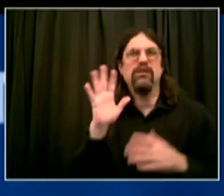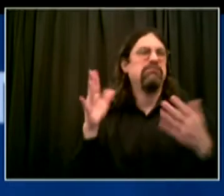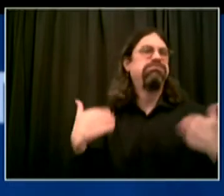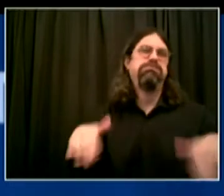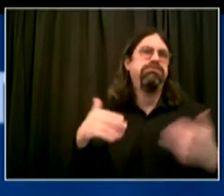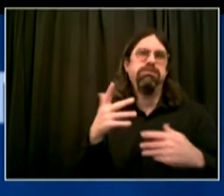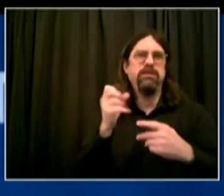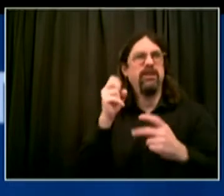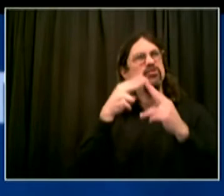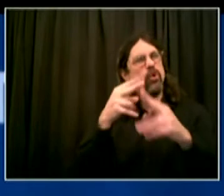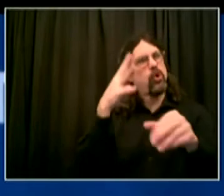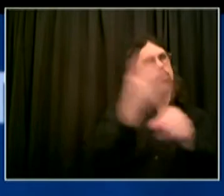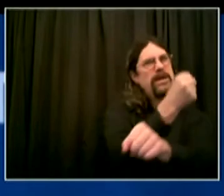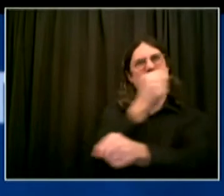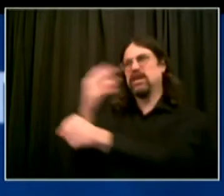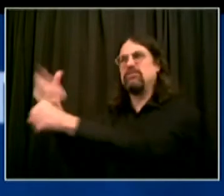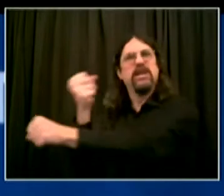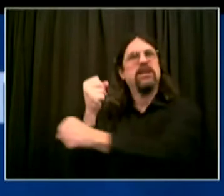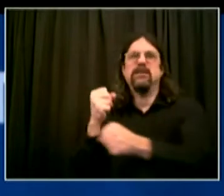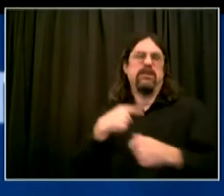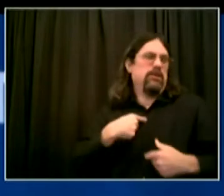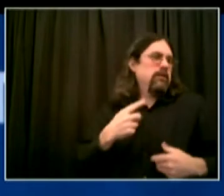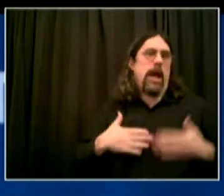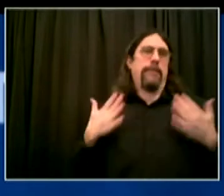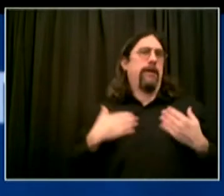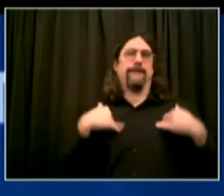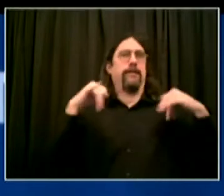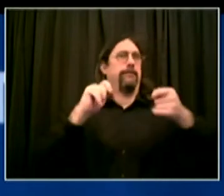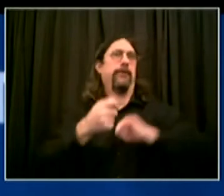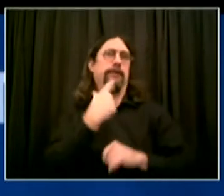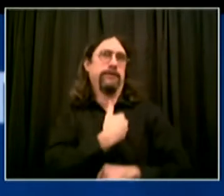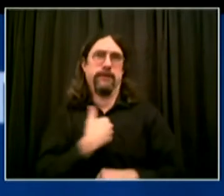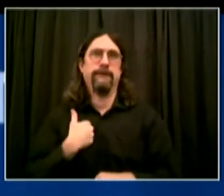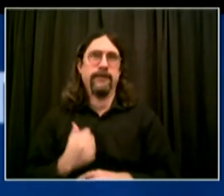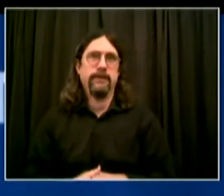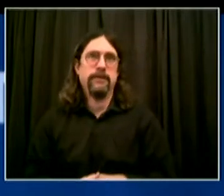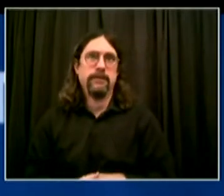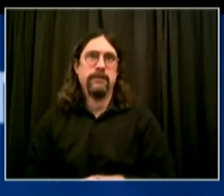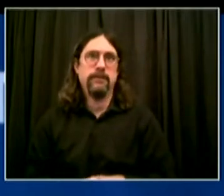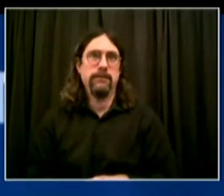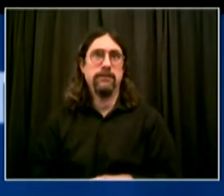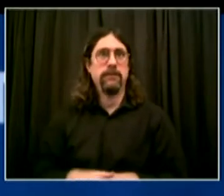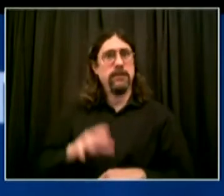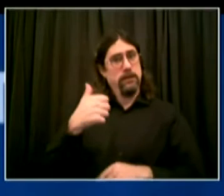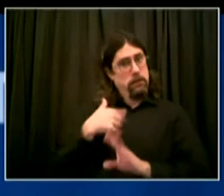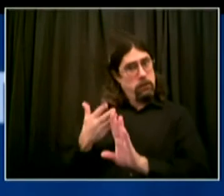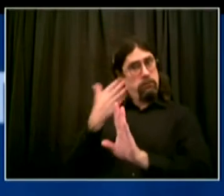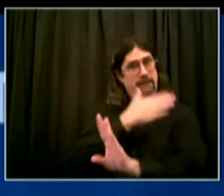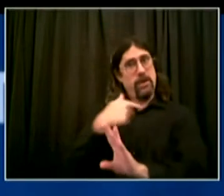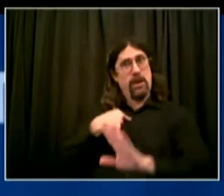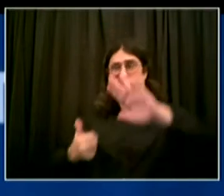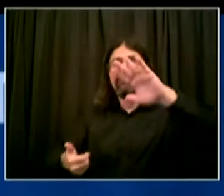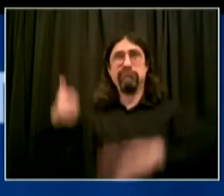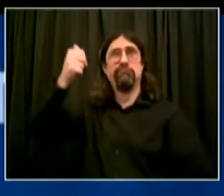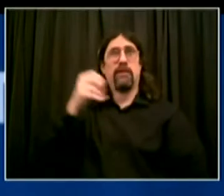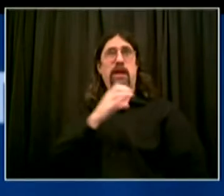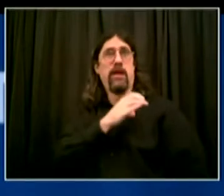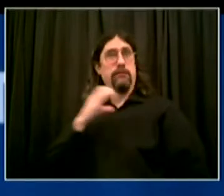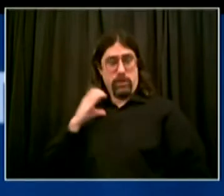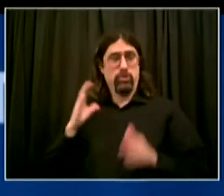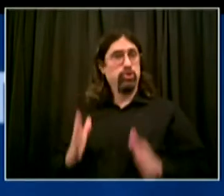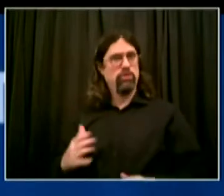with as a precinct commander. I had the privilege to serve twice in two different precincts in the Bronx as a precinct